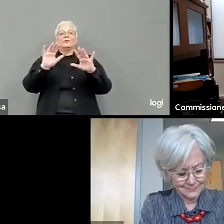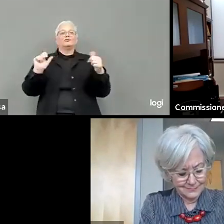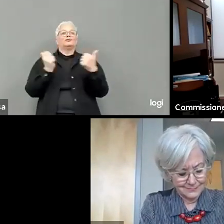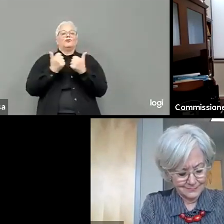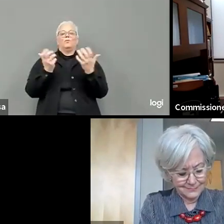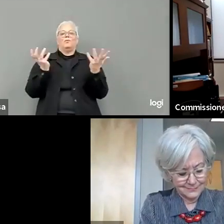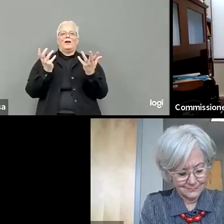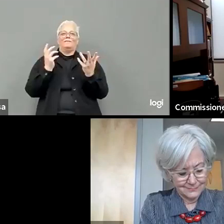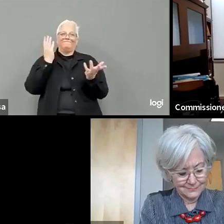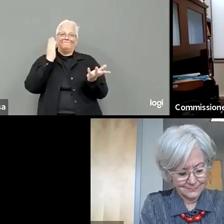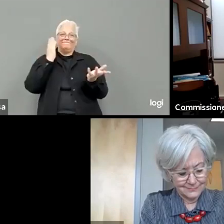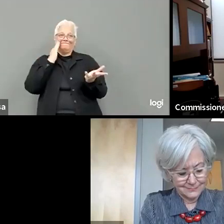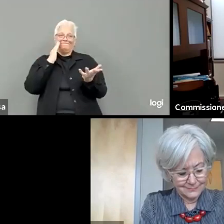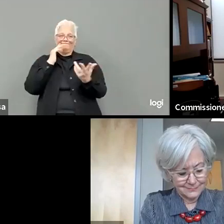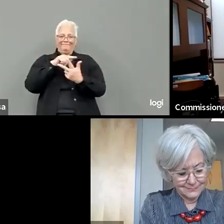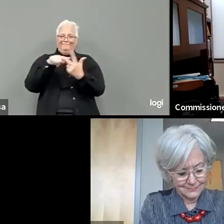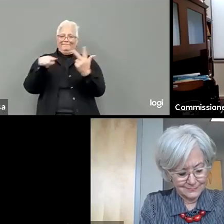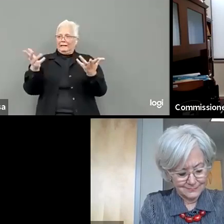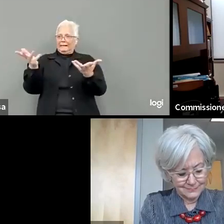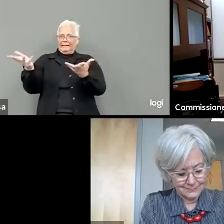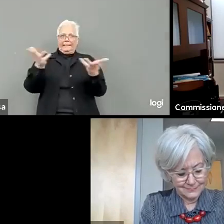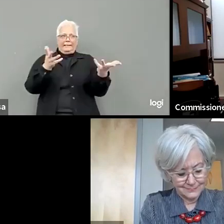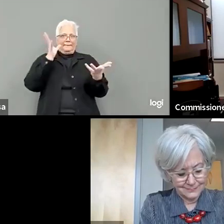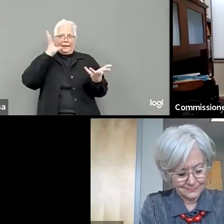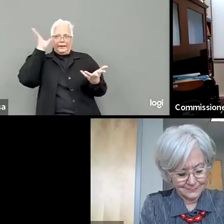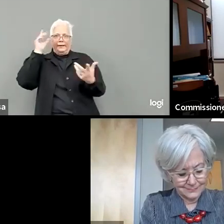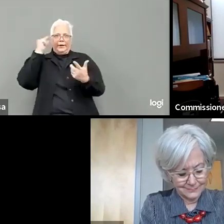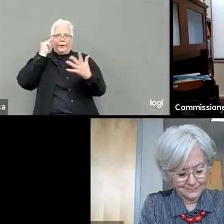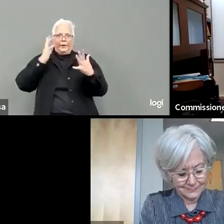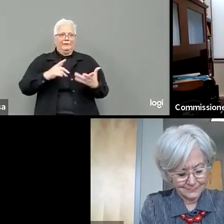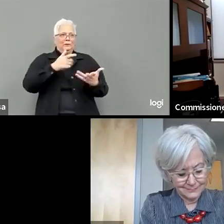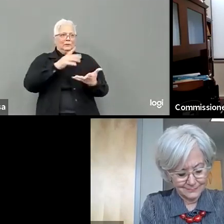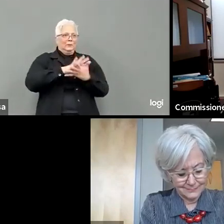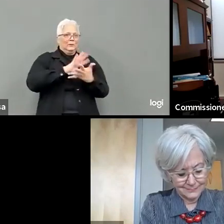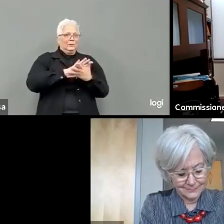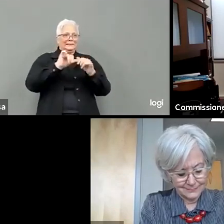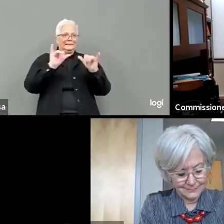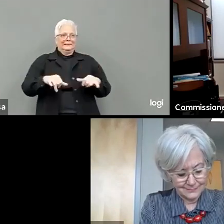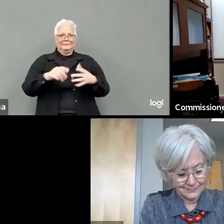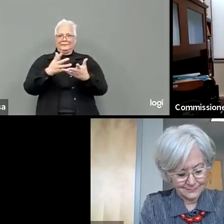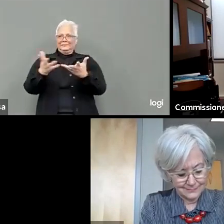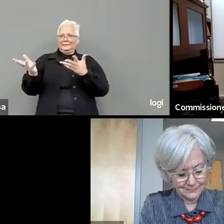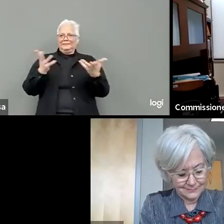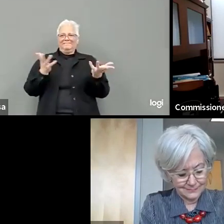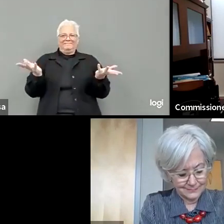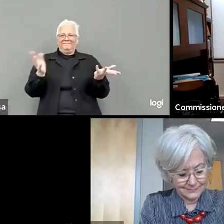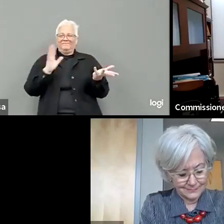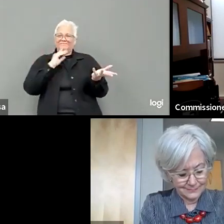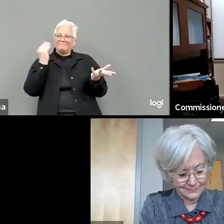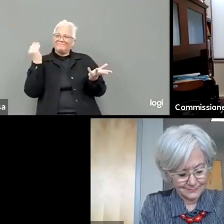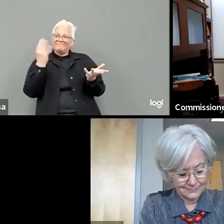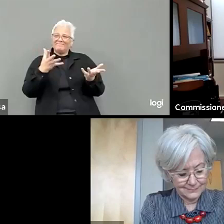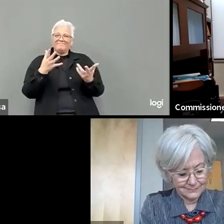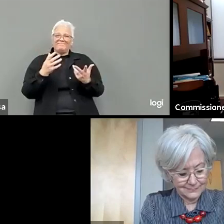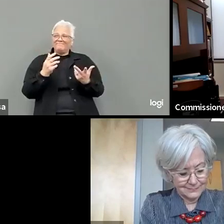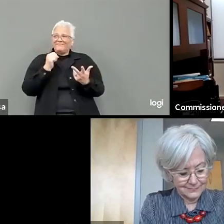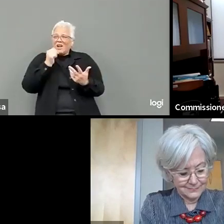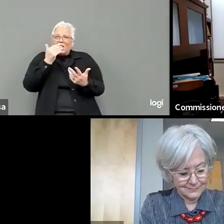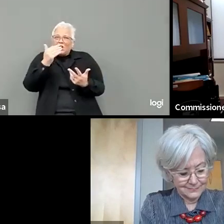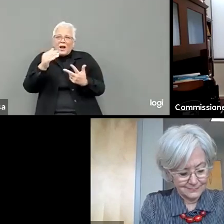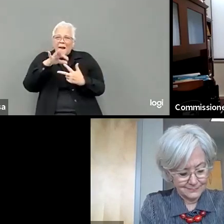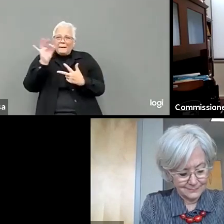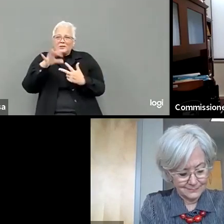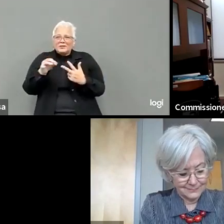with really bad options a lot of the time and decisions that don't come with